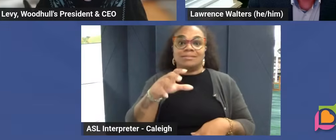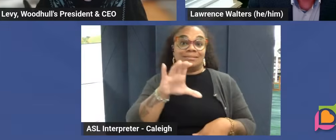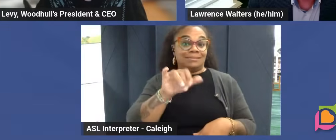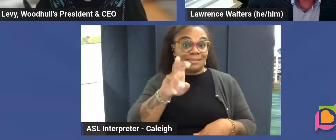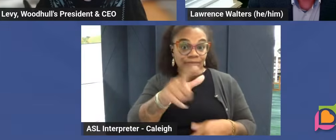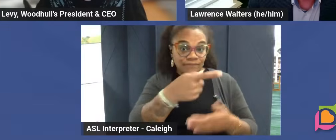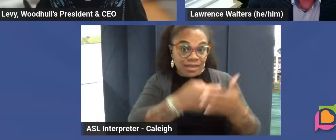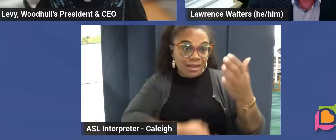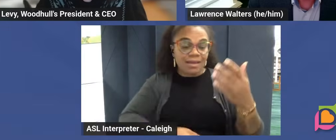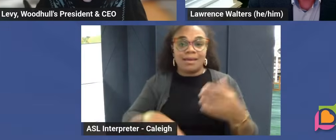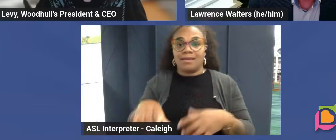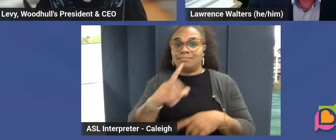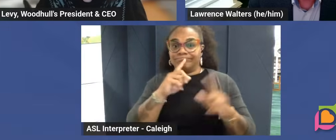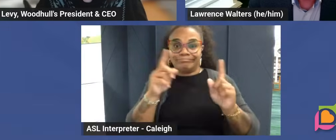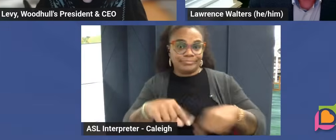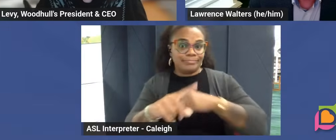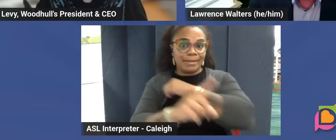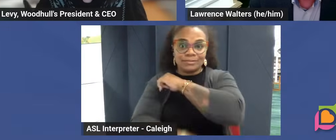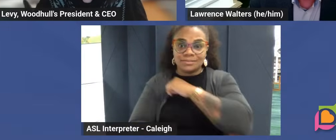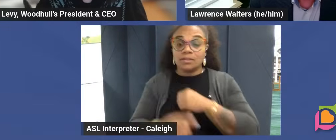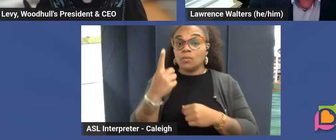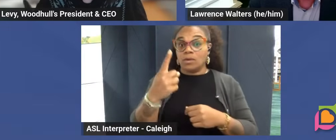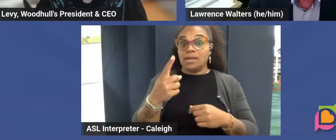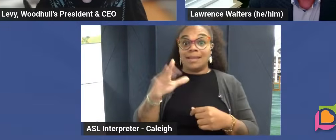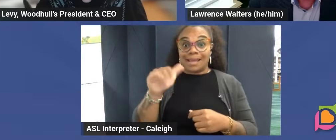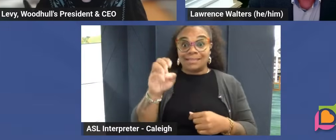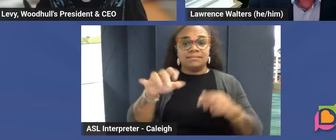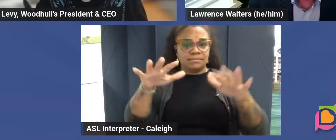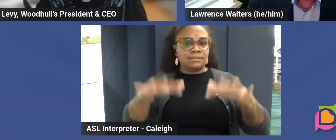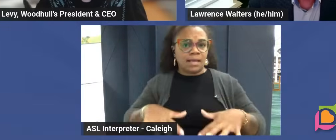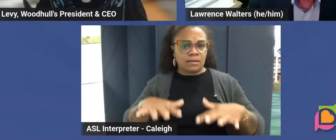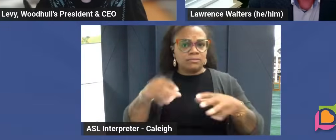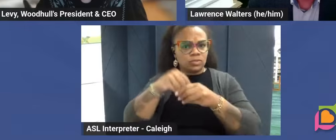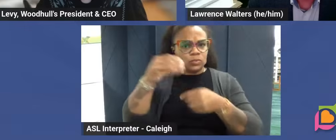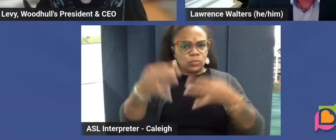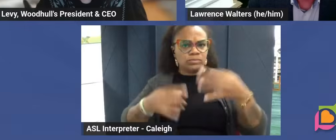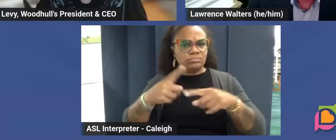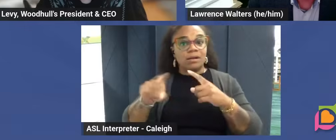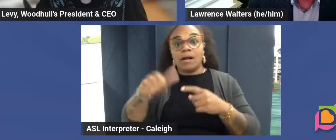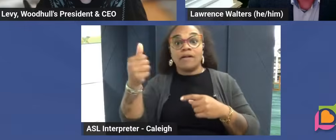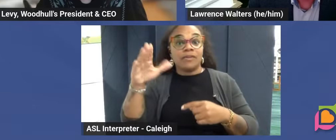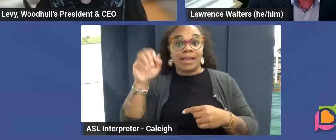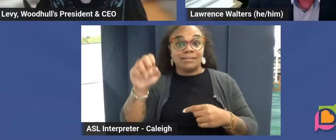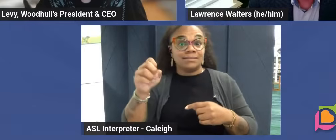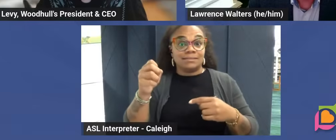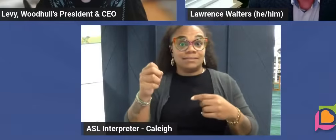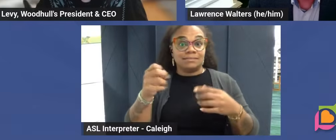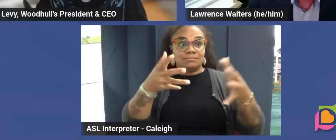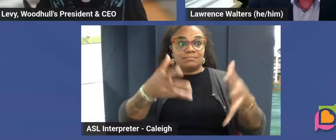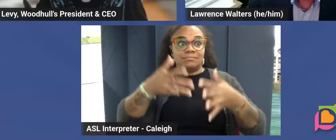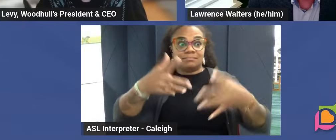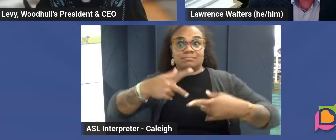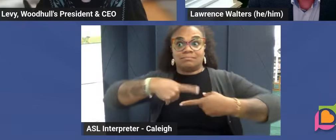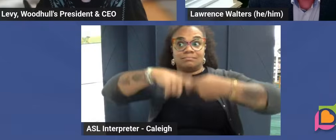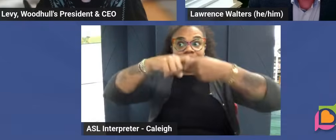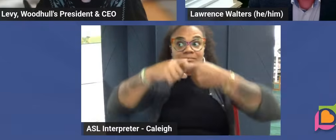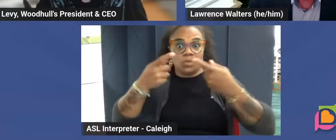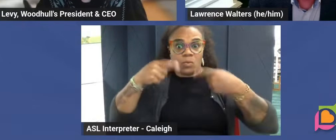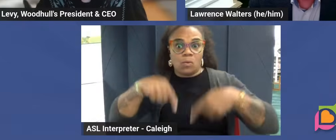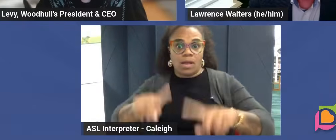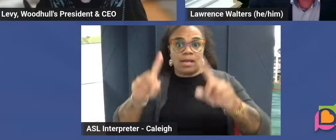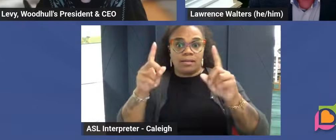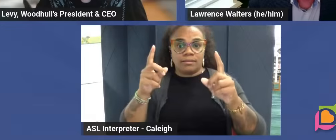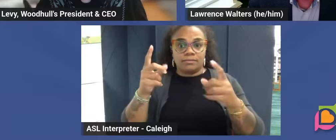penalties. One of those cases was settled. Others were kind of just left in abeyance while